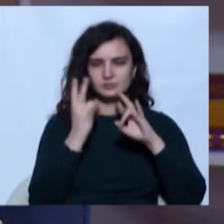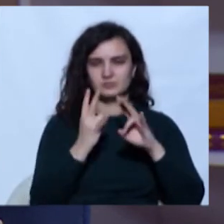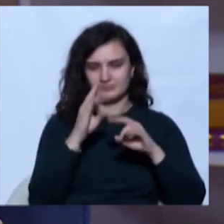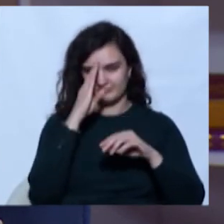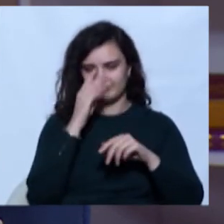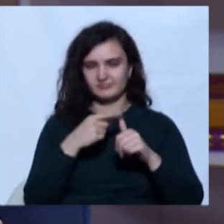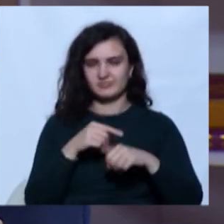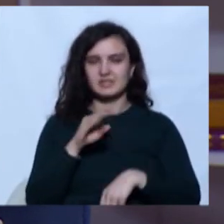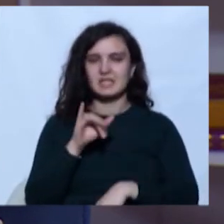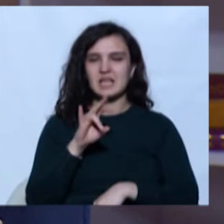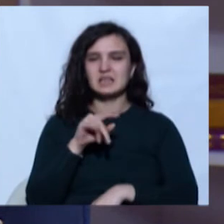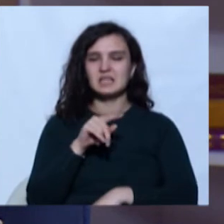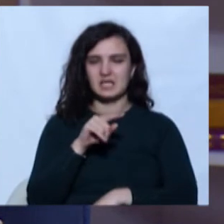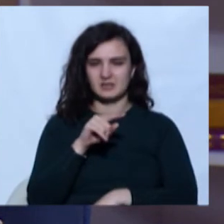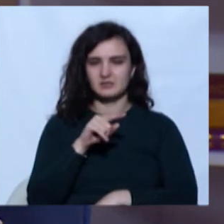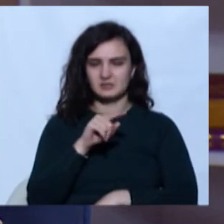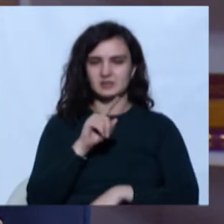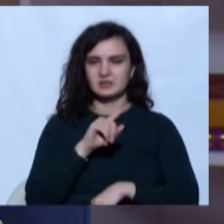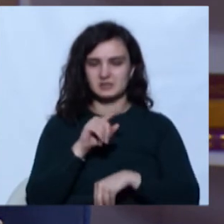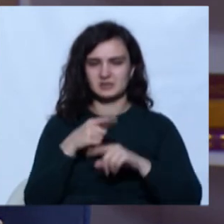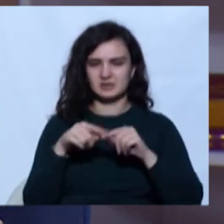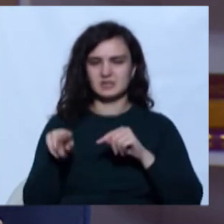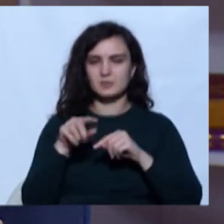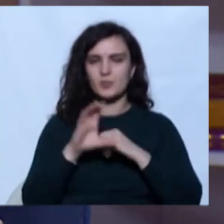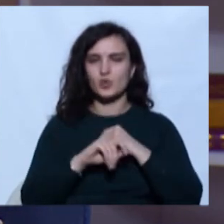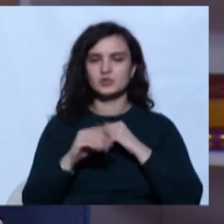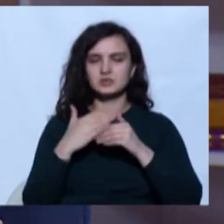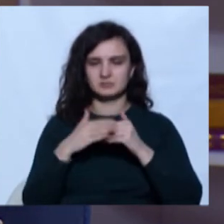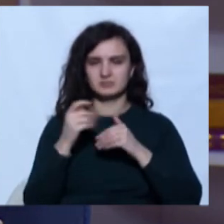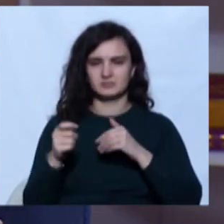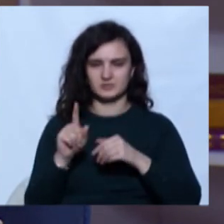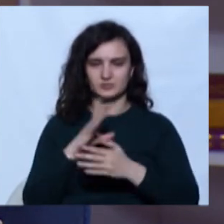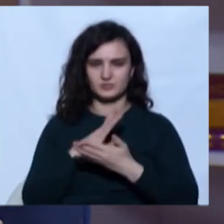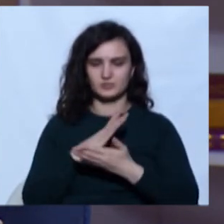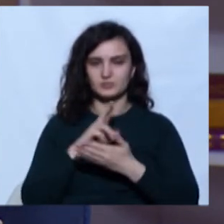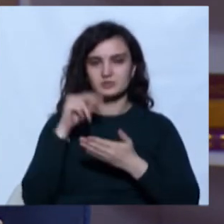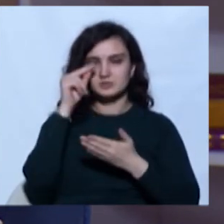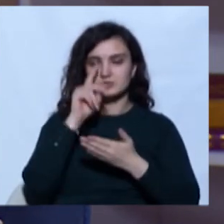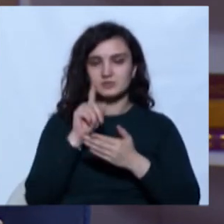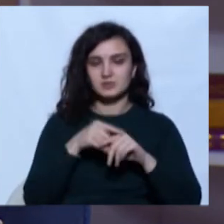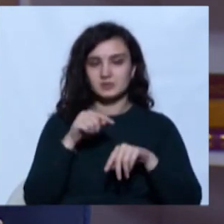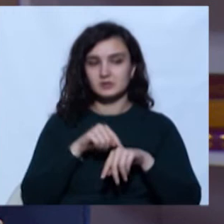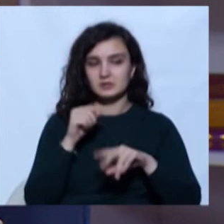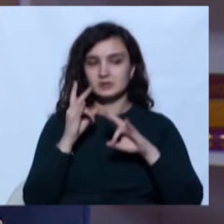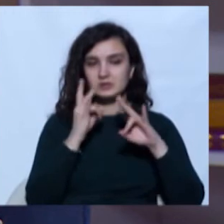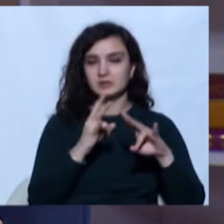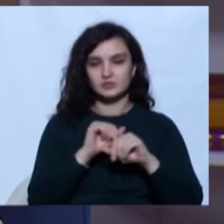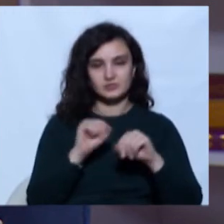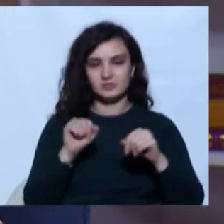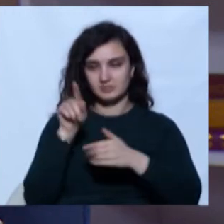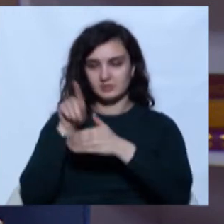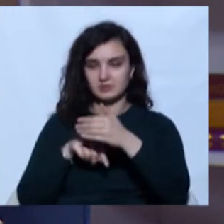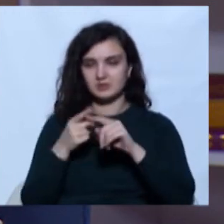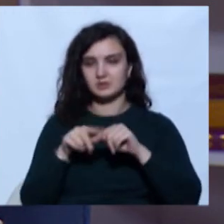Dantes get the endings that they deserve. The lesson here is that harming those who trust you will only